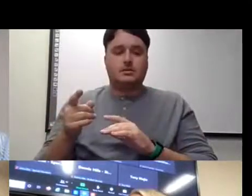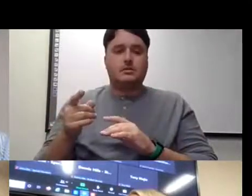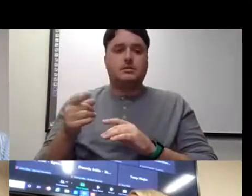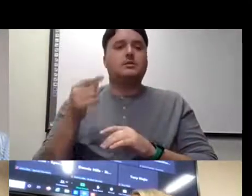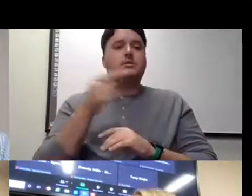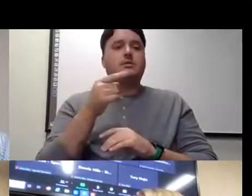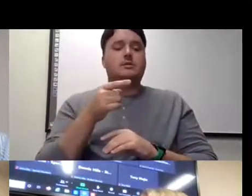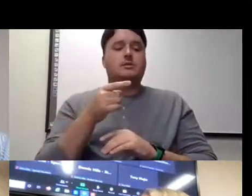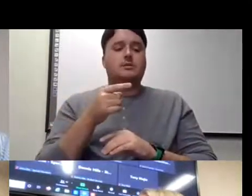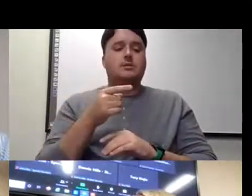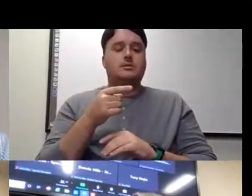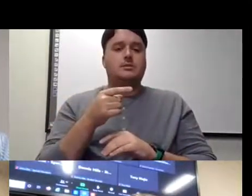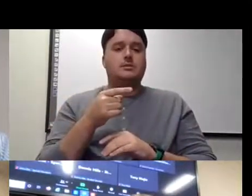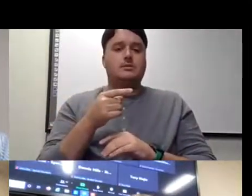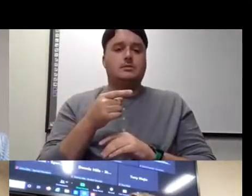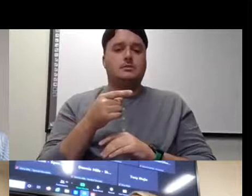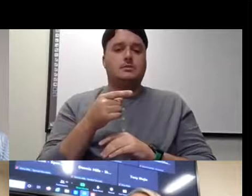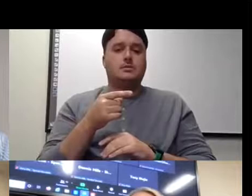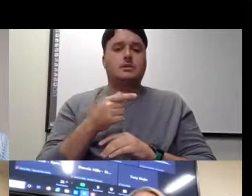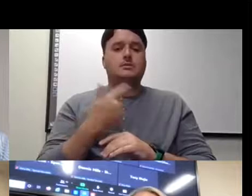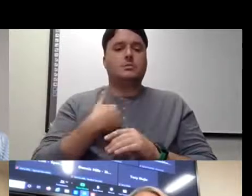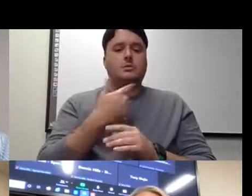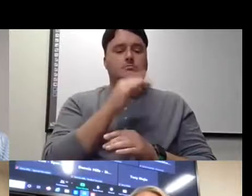sort of disagree that there was an impact there. So,